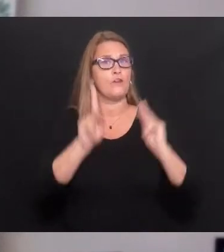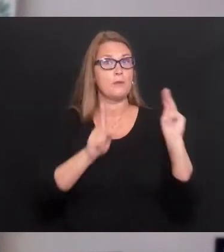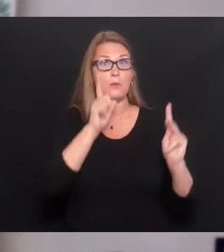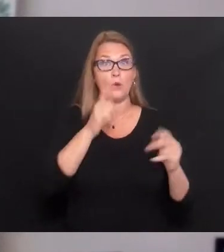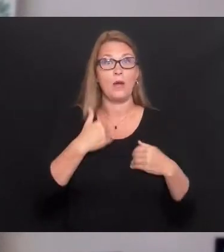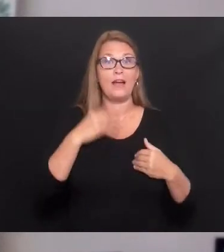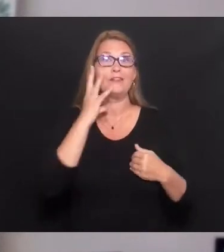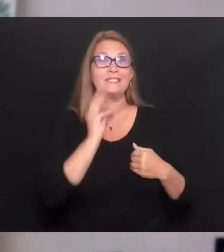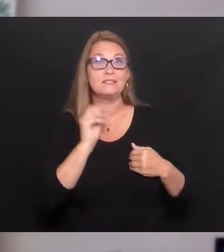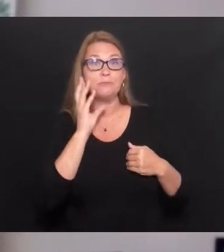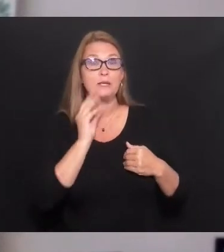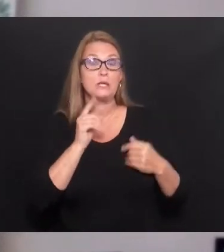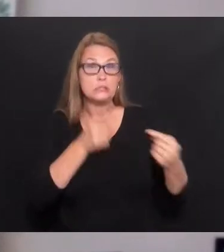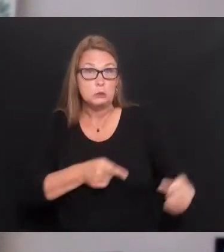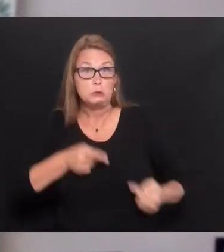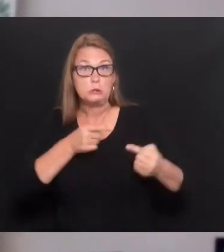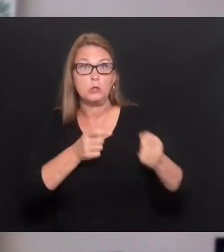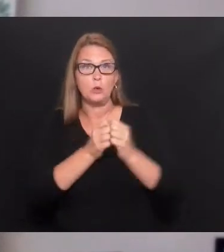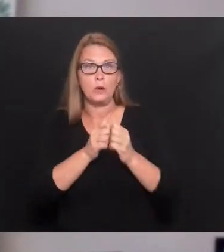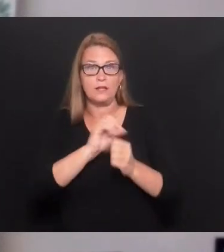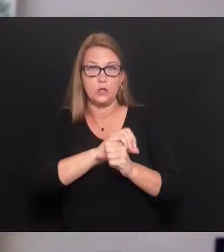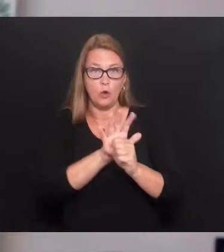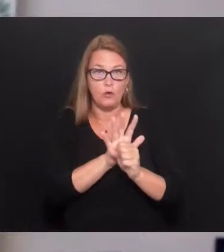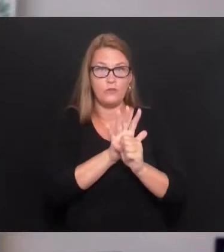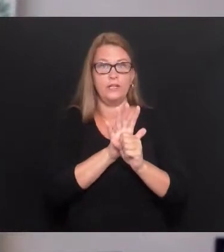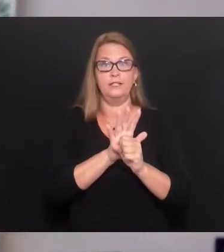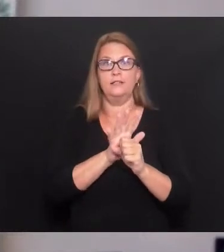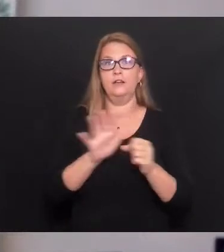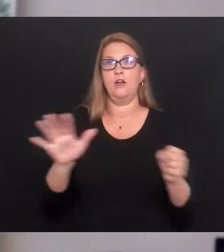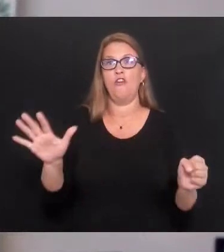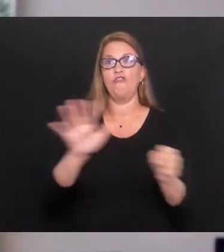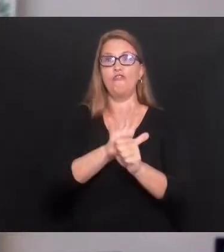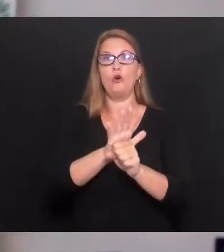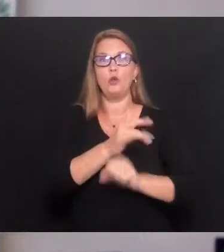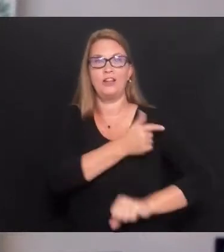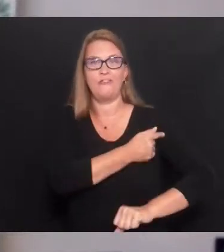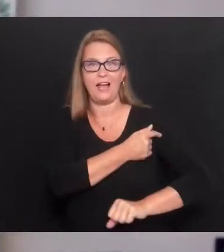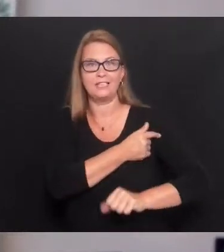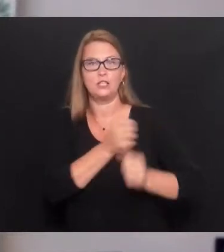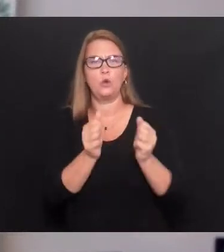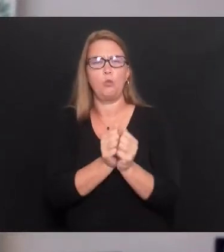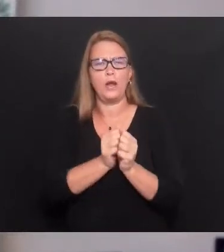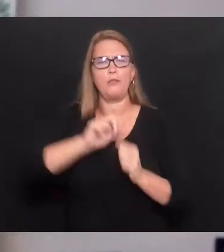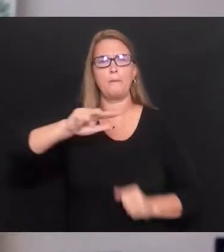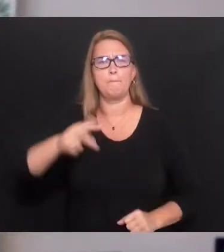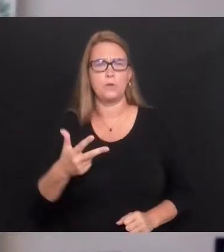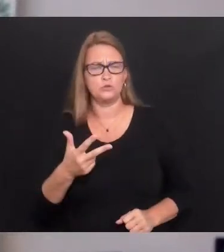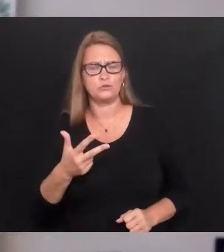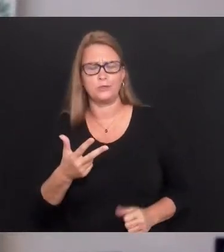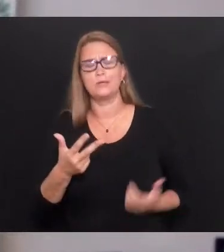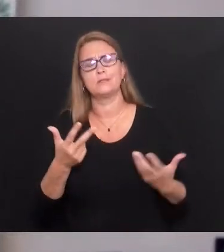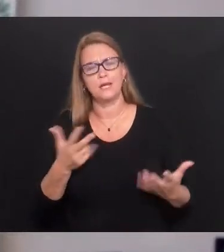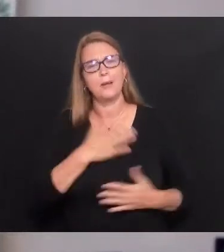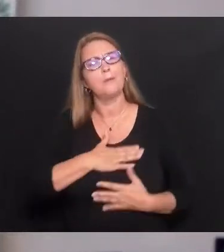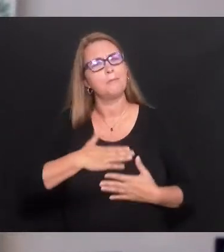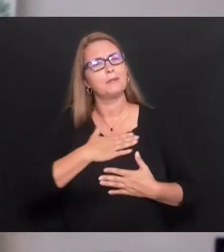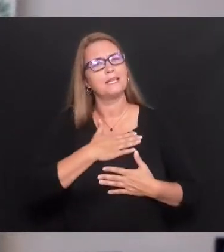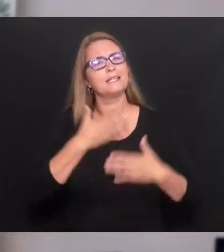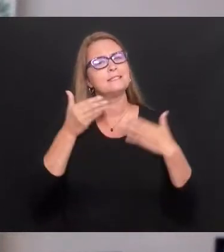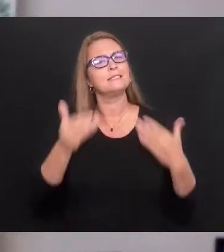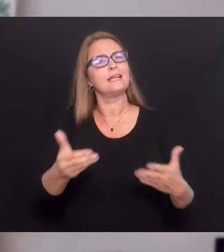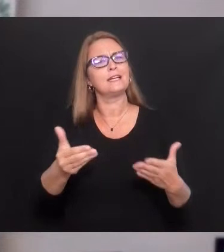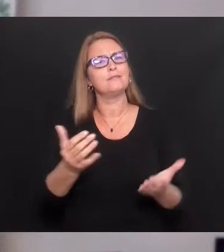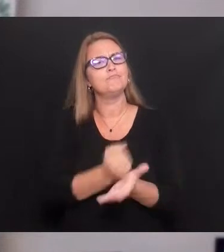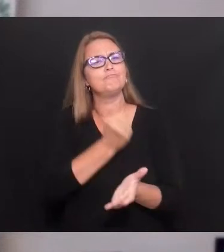of COVID-19 who are fully vaccinated with the booster shot. So please go get your booster shot. That is